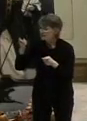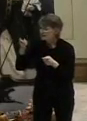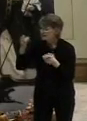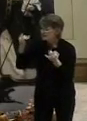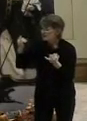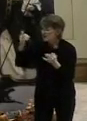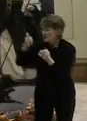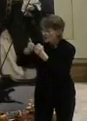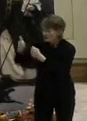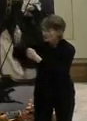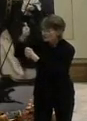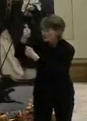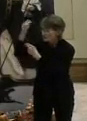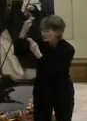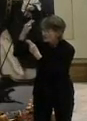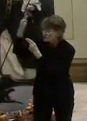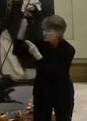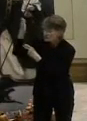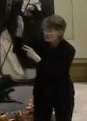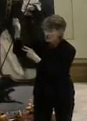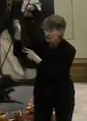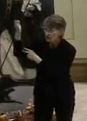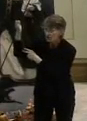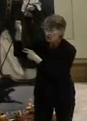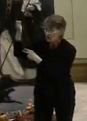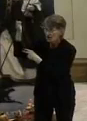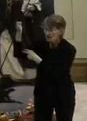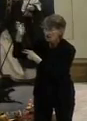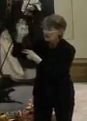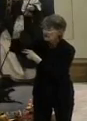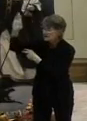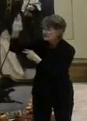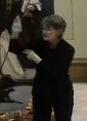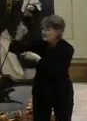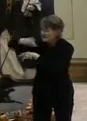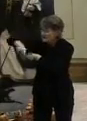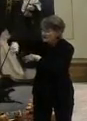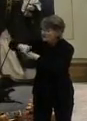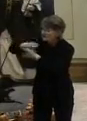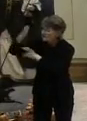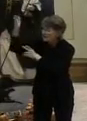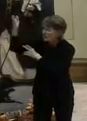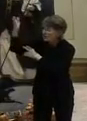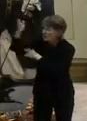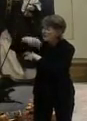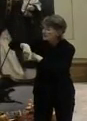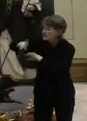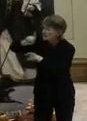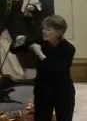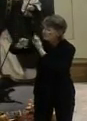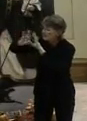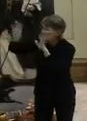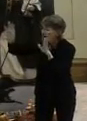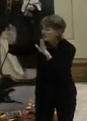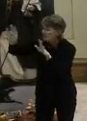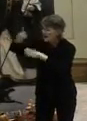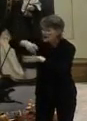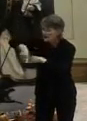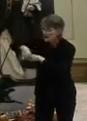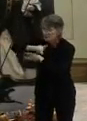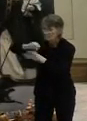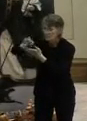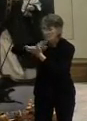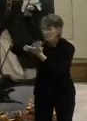majesty an eternal and universal kingdom, a kingdom of truth and life, a kingdom of holiness